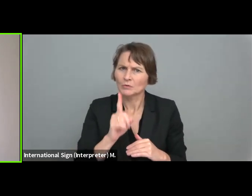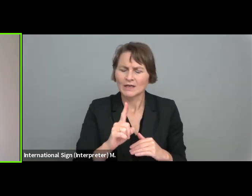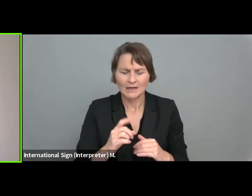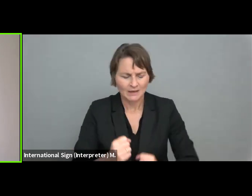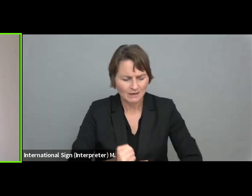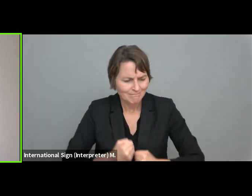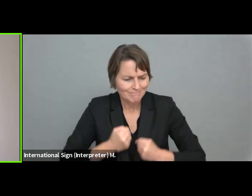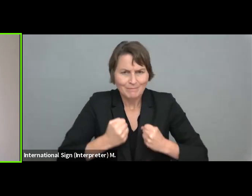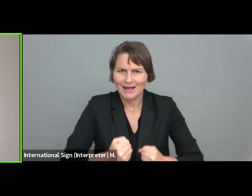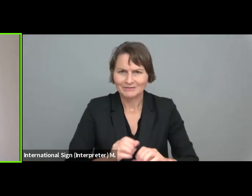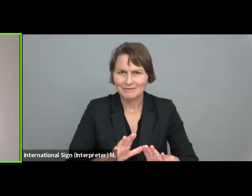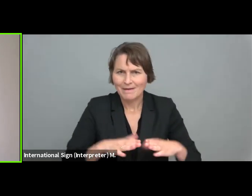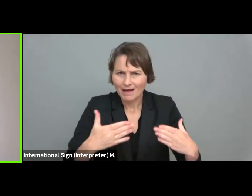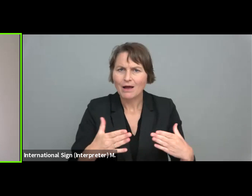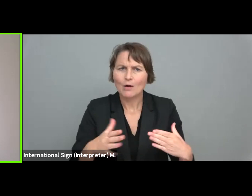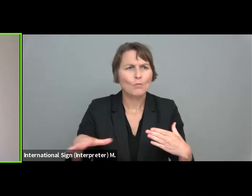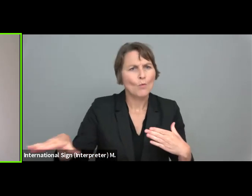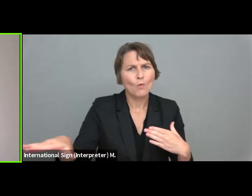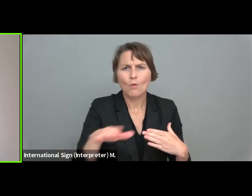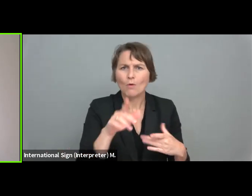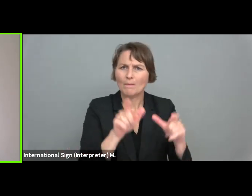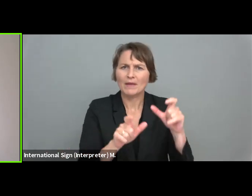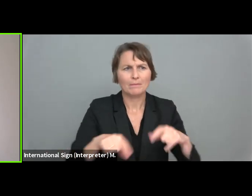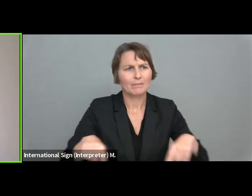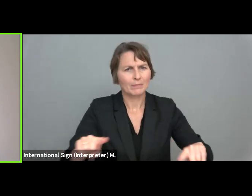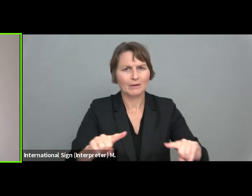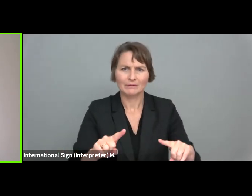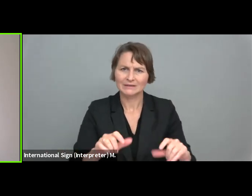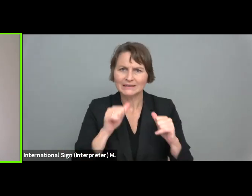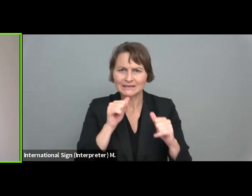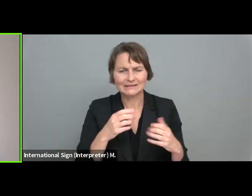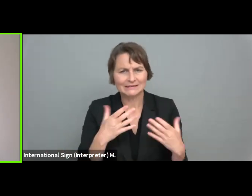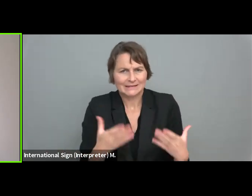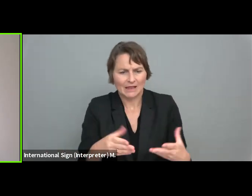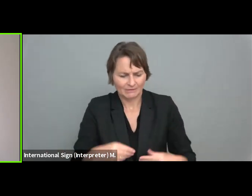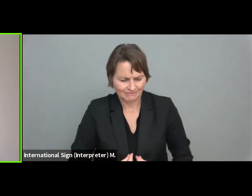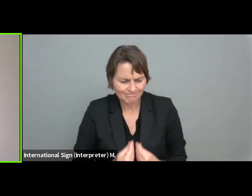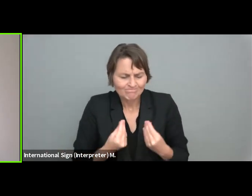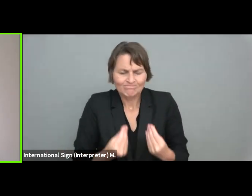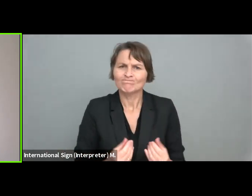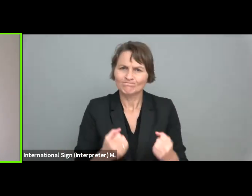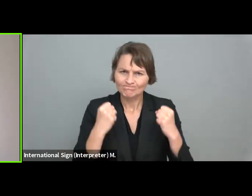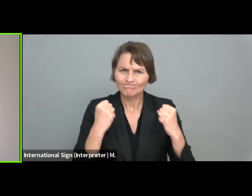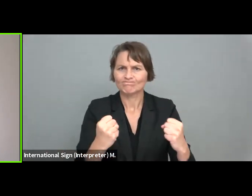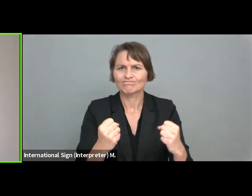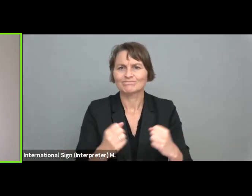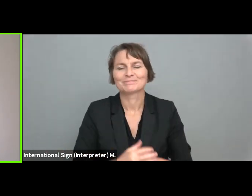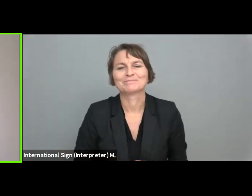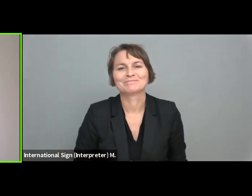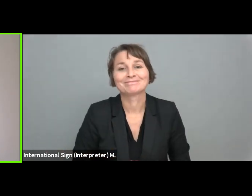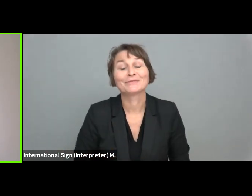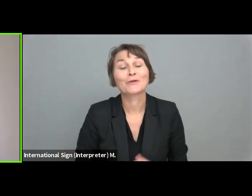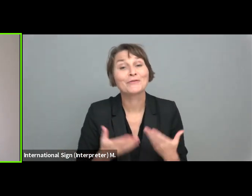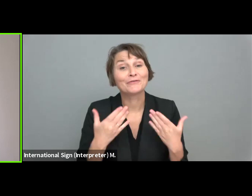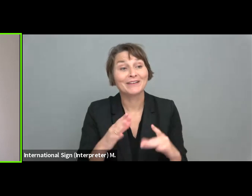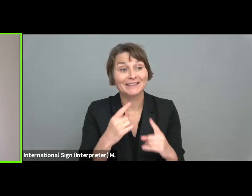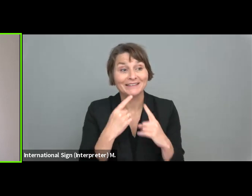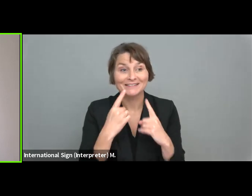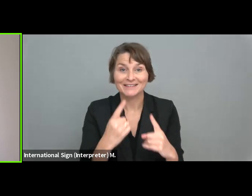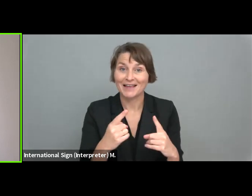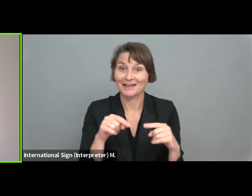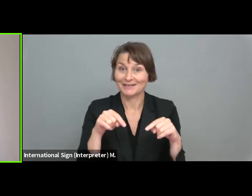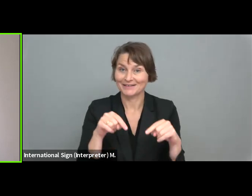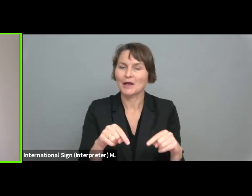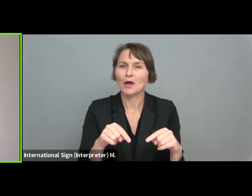for humanity with her own innate authenticity. So, as I said, we have a